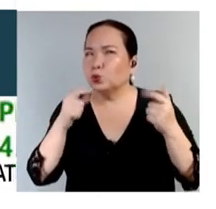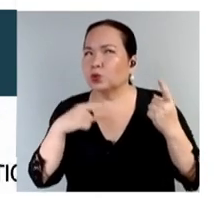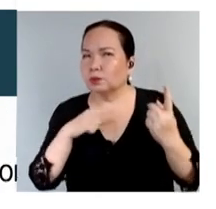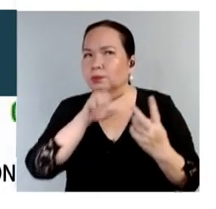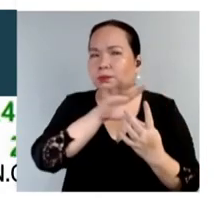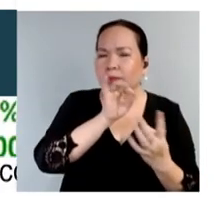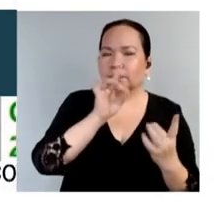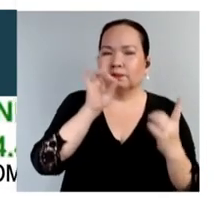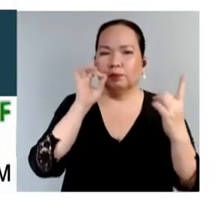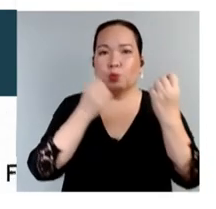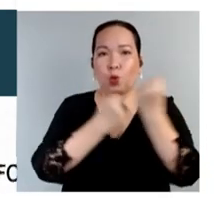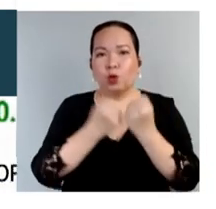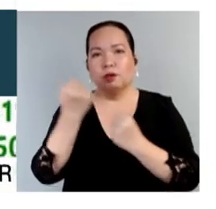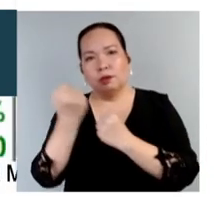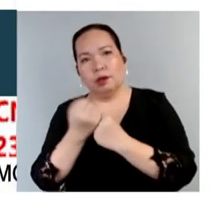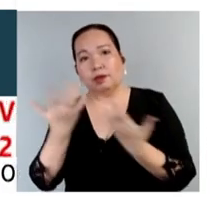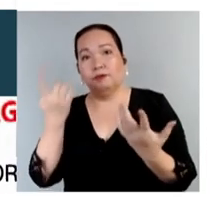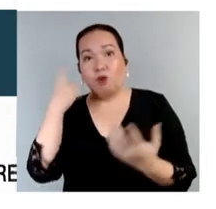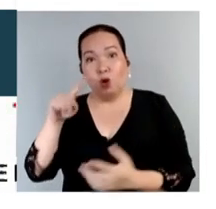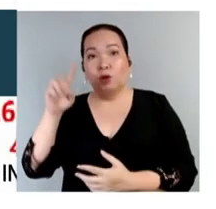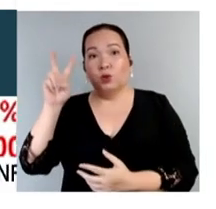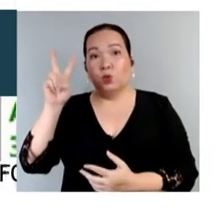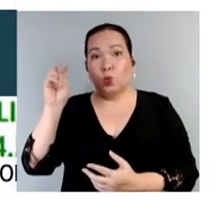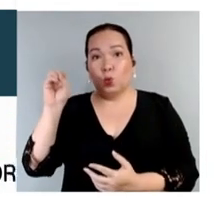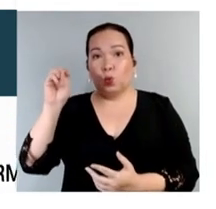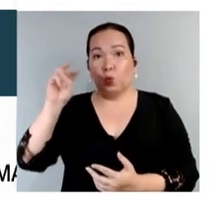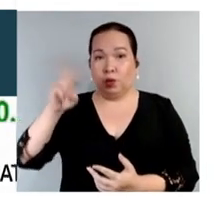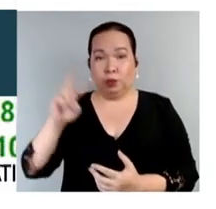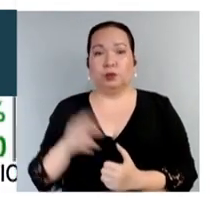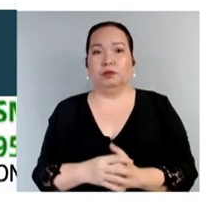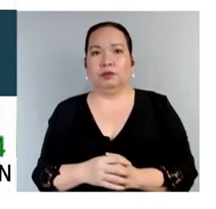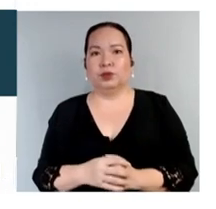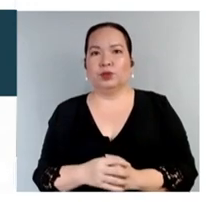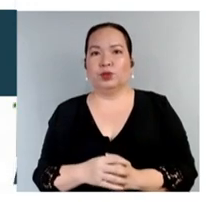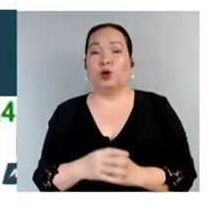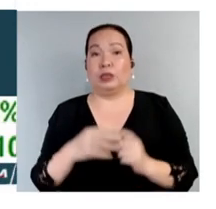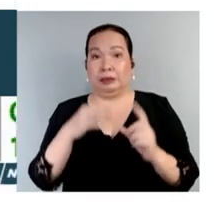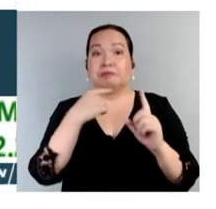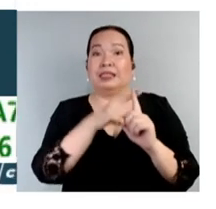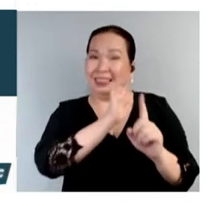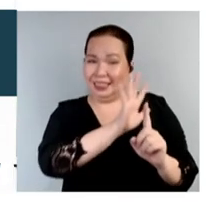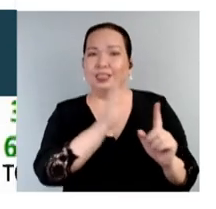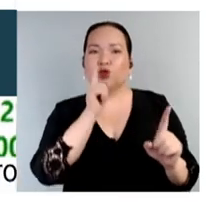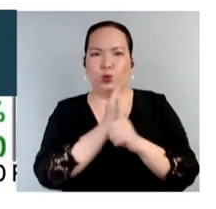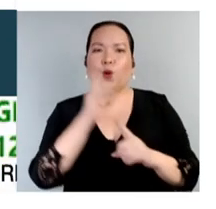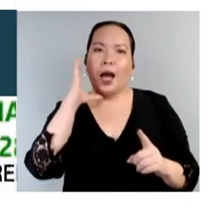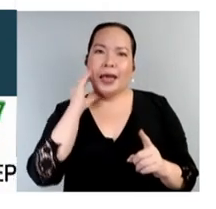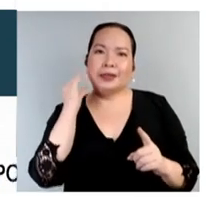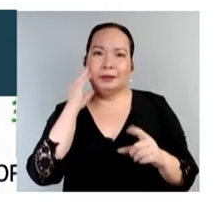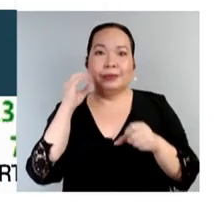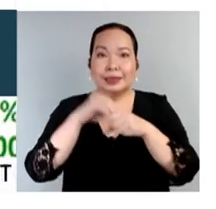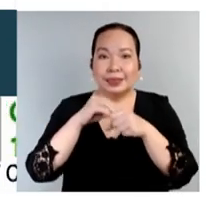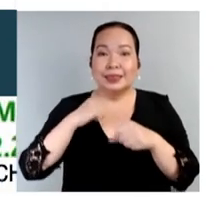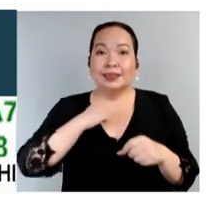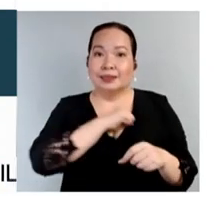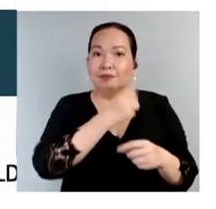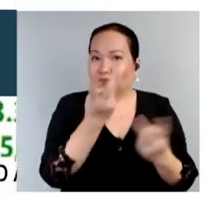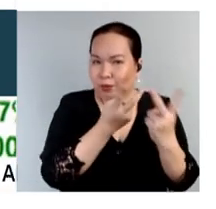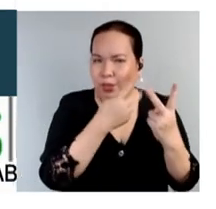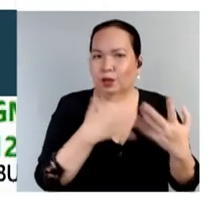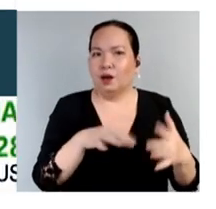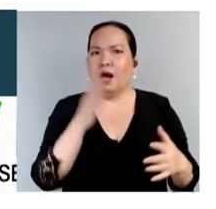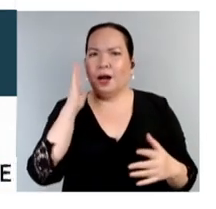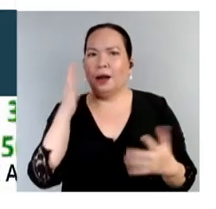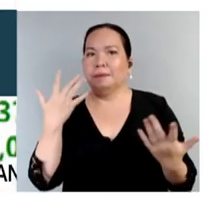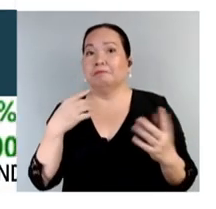for 2022. So, yeah, isa lang yan yung experience nila sa Senate, no. But we've seen how